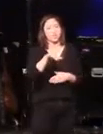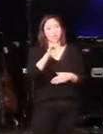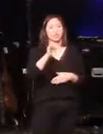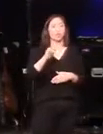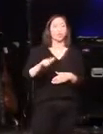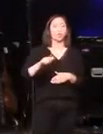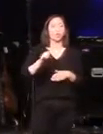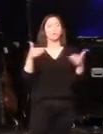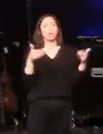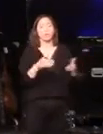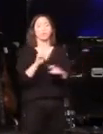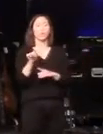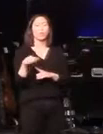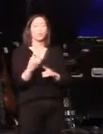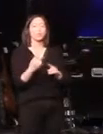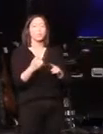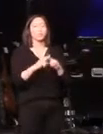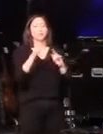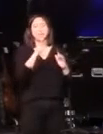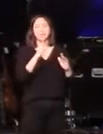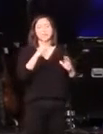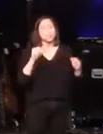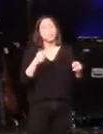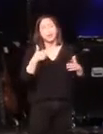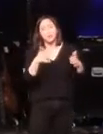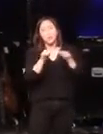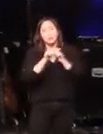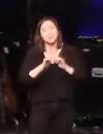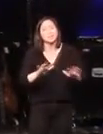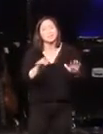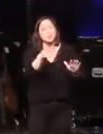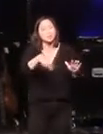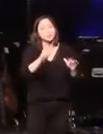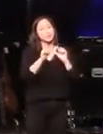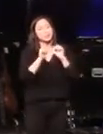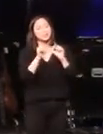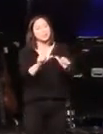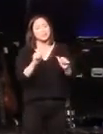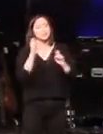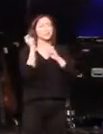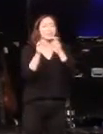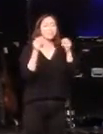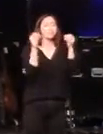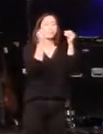bless you, but because you're going to hold it back, you're not going to get what you should get.